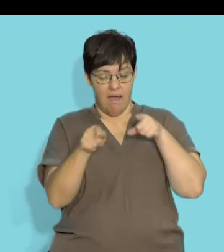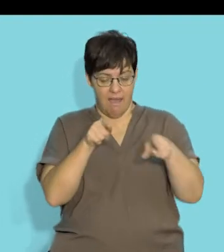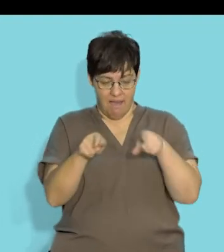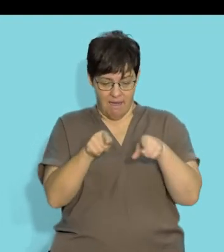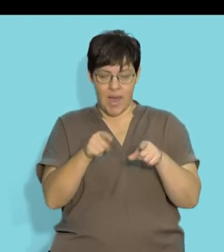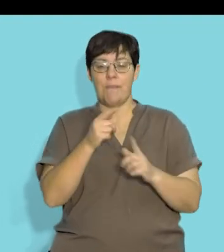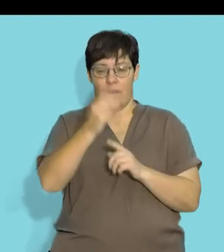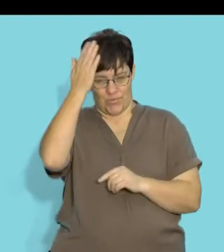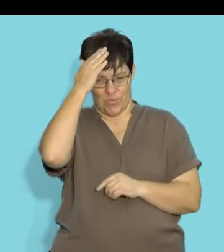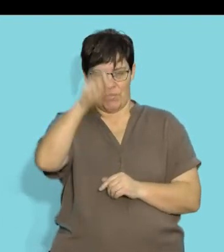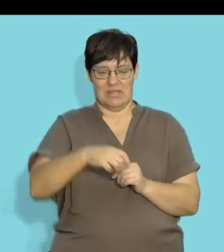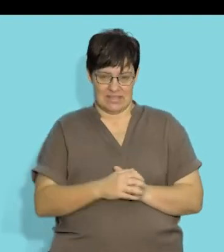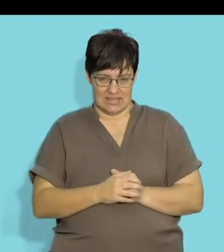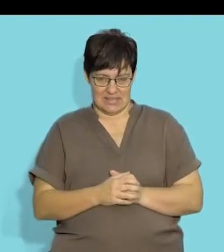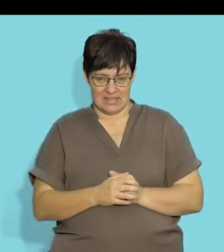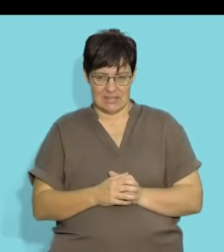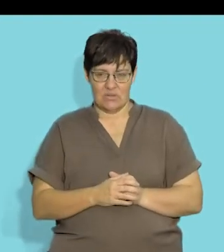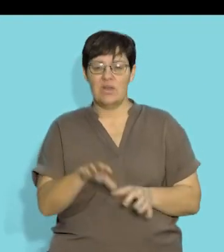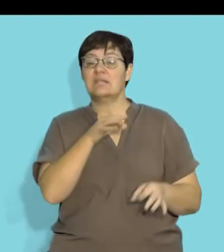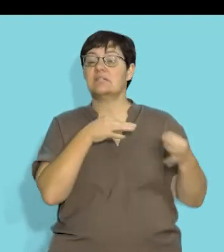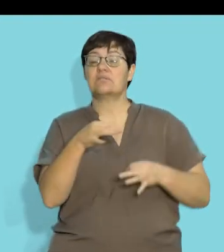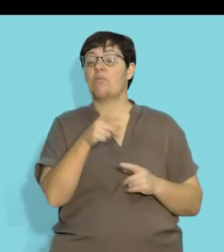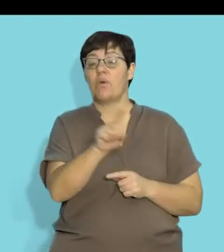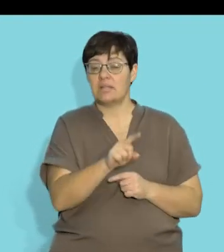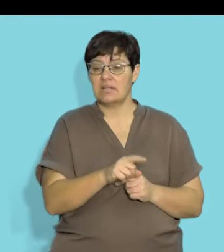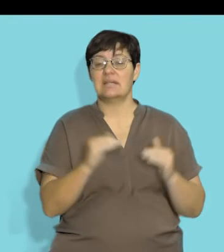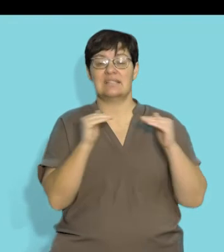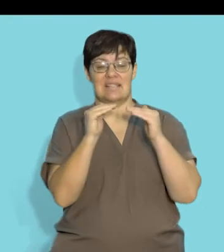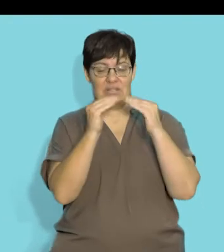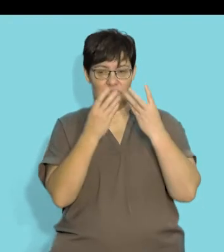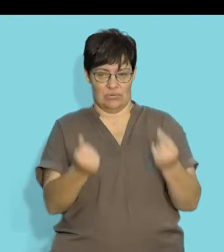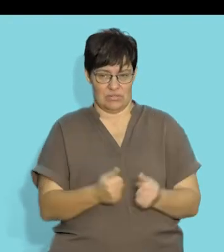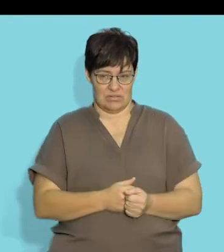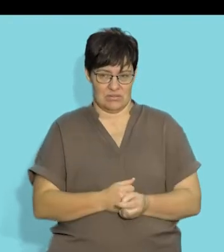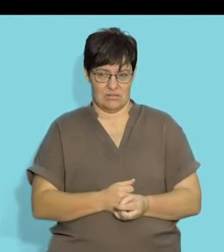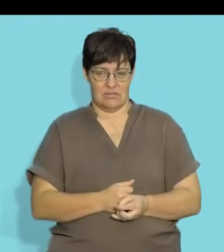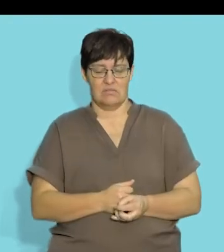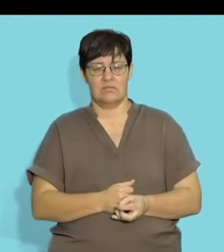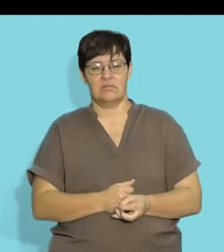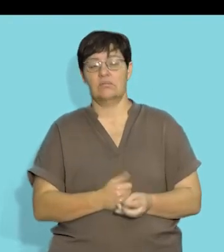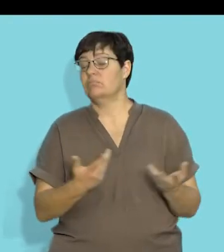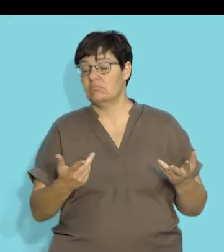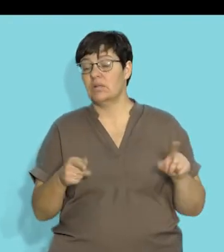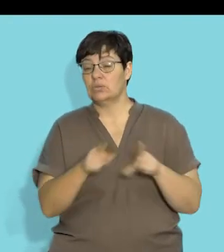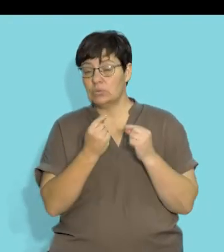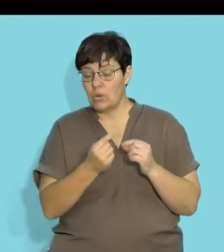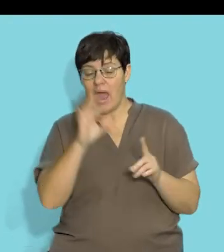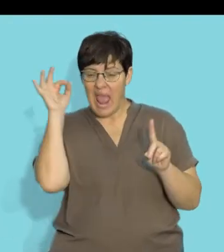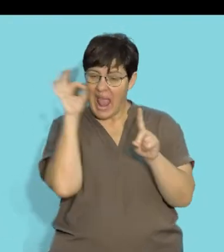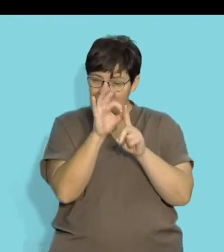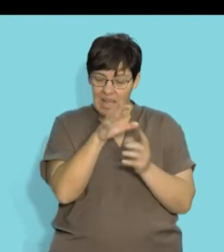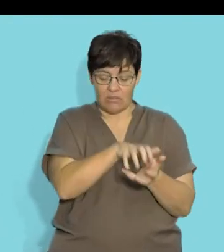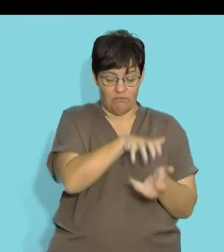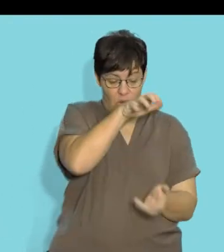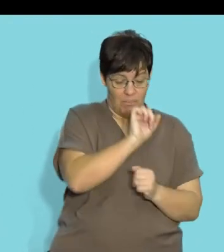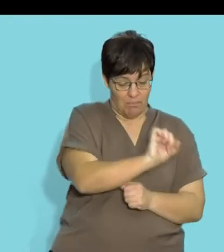be known, and would describe that as a standard solution. Okay, what else do we need? We also need the exact volume of the